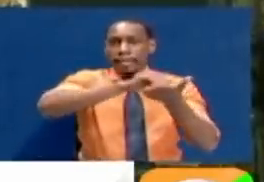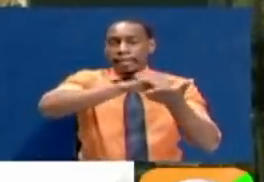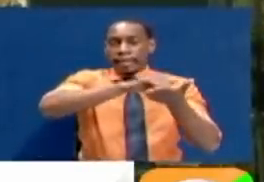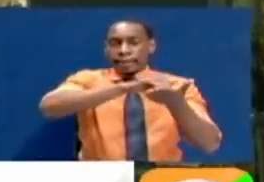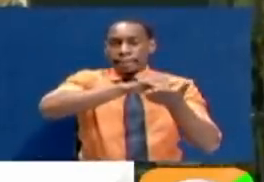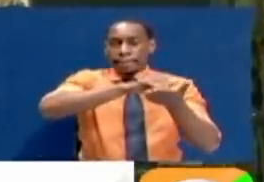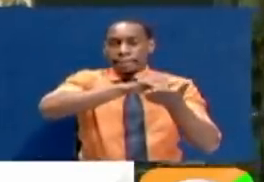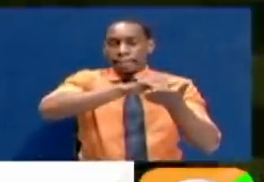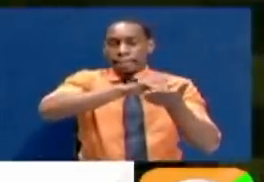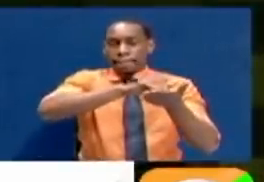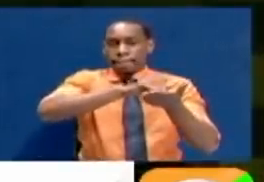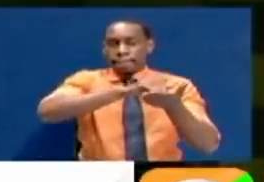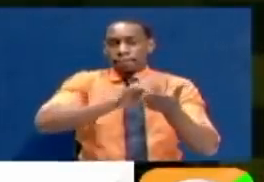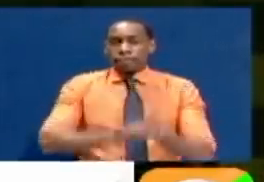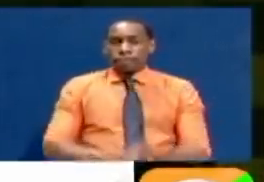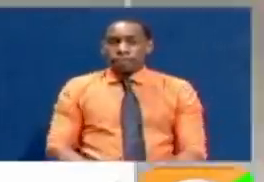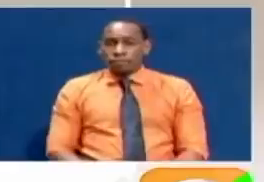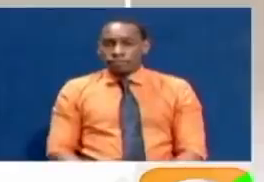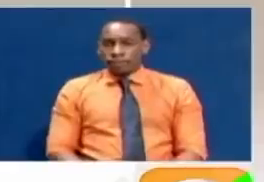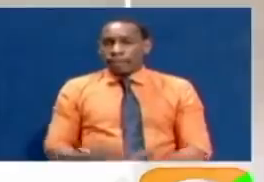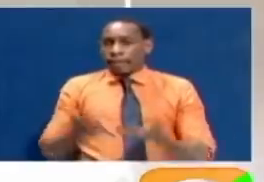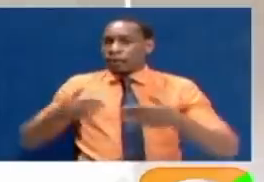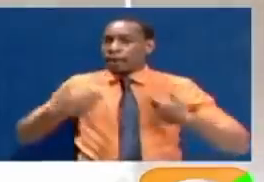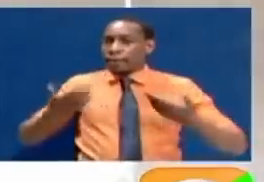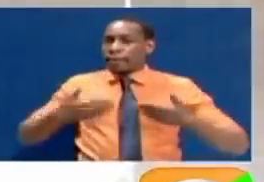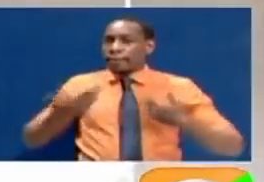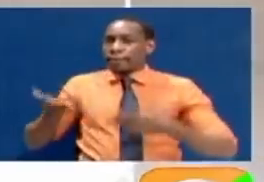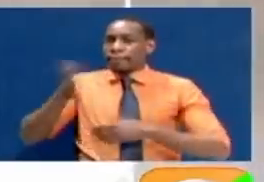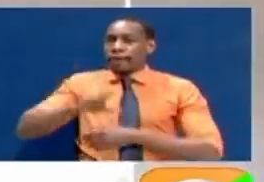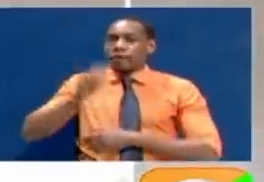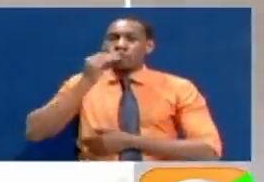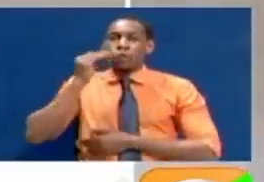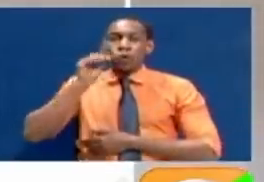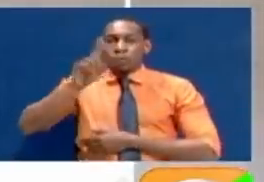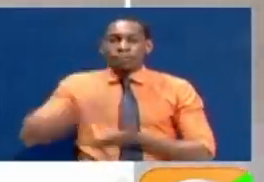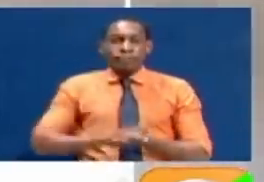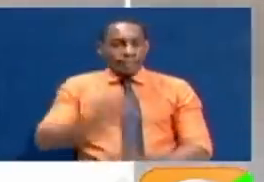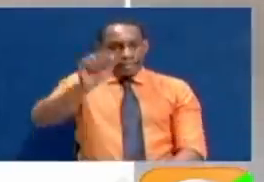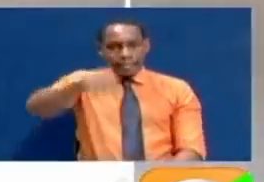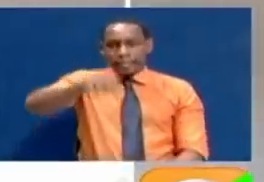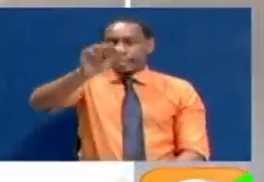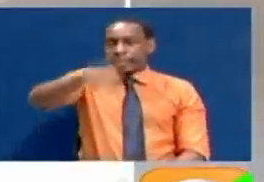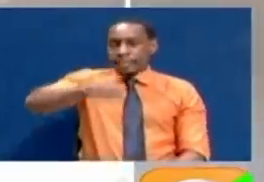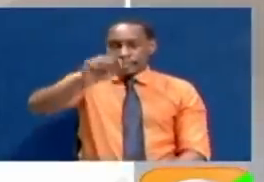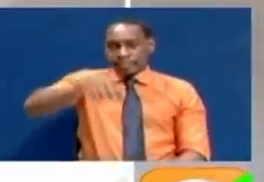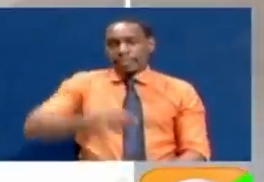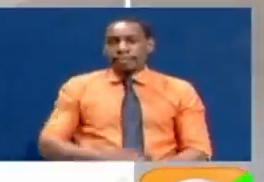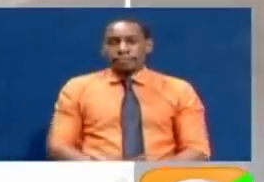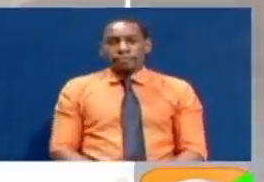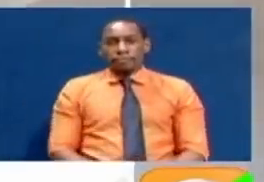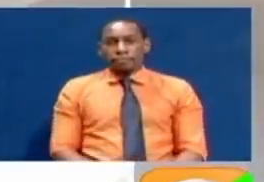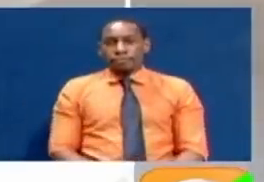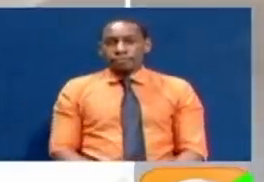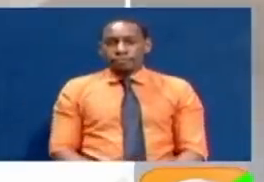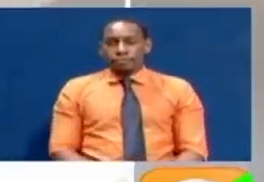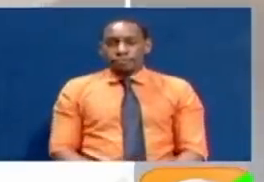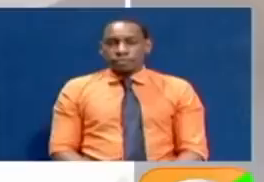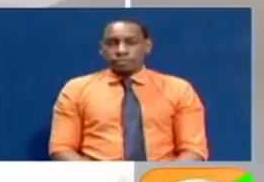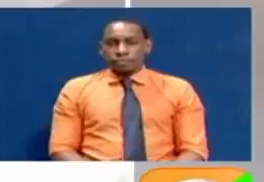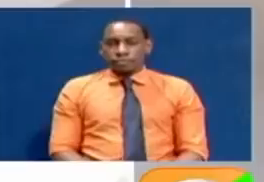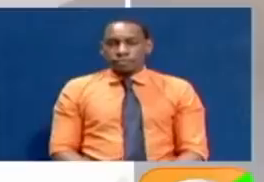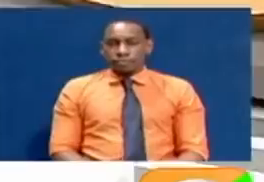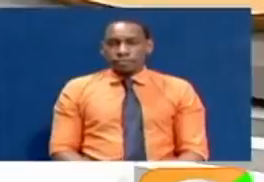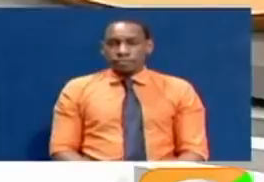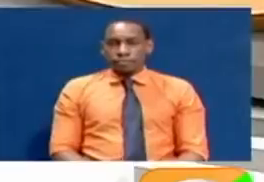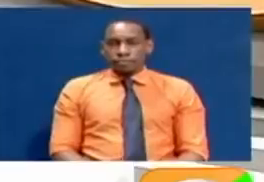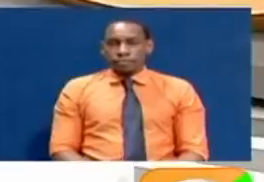so, yes? Are you happy to be home? Yes, we are happy, very to, be happy home. To be home. Seems like you have